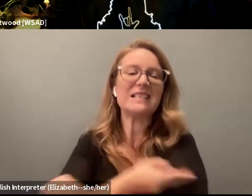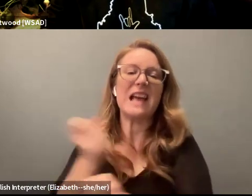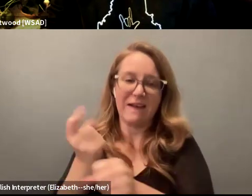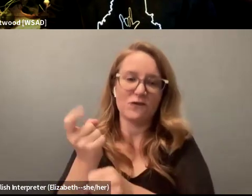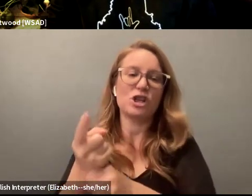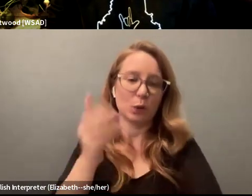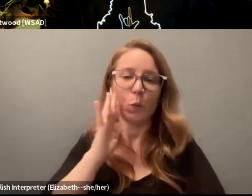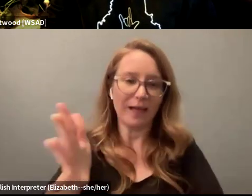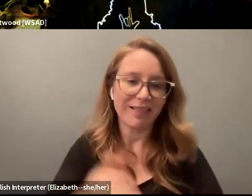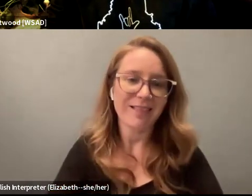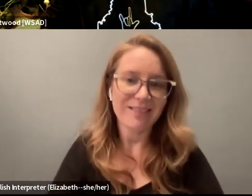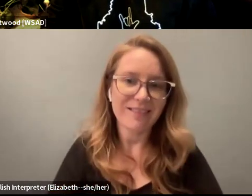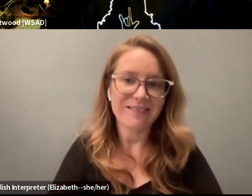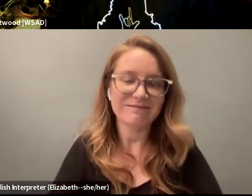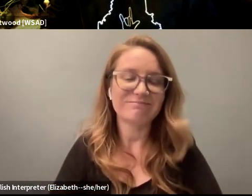year.